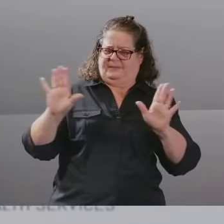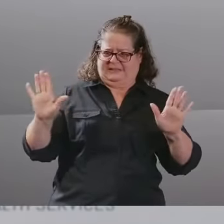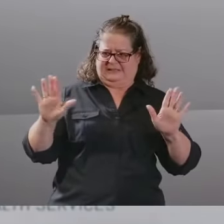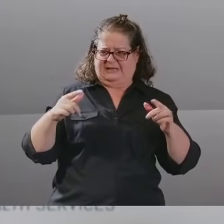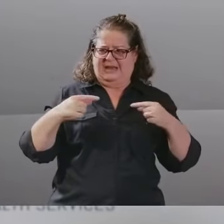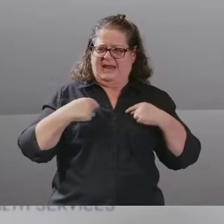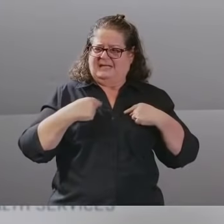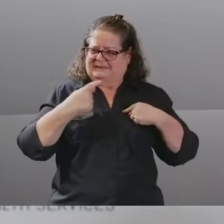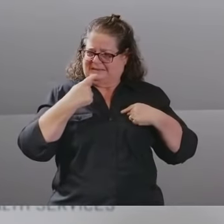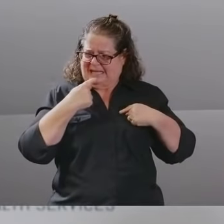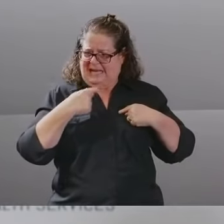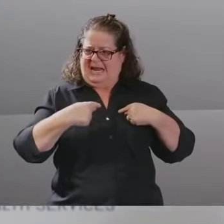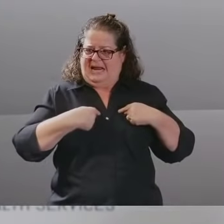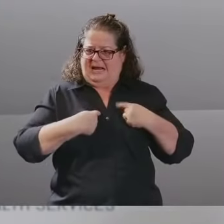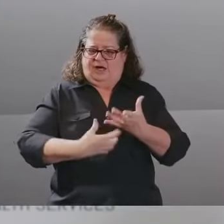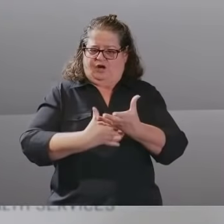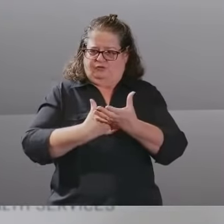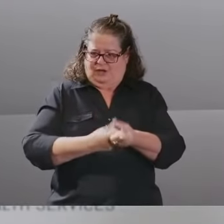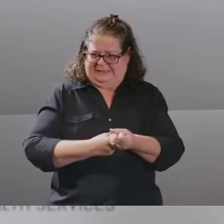judicial system. And these